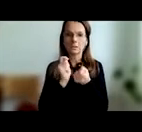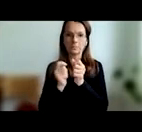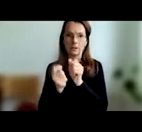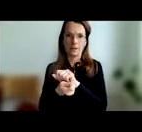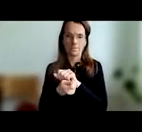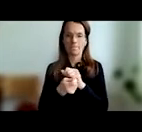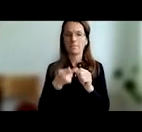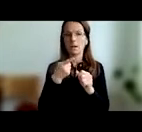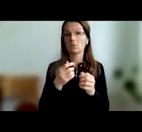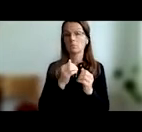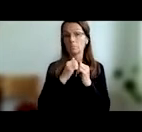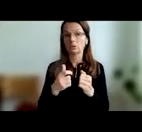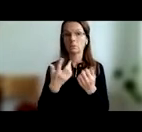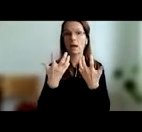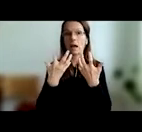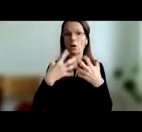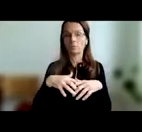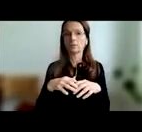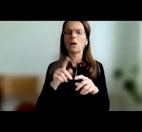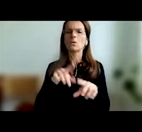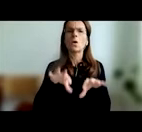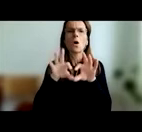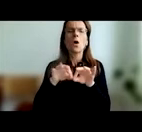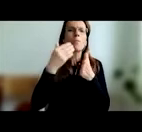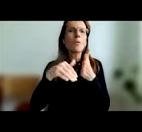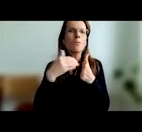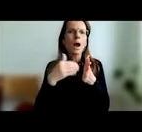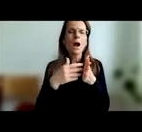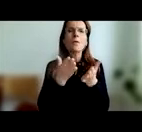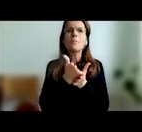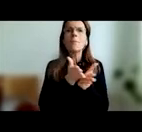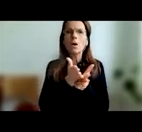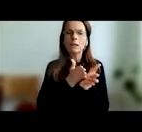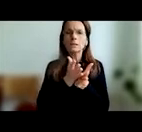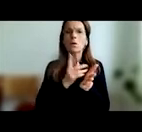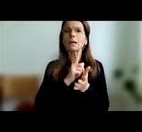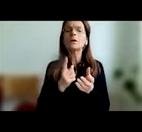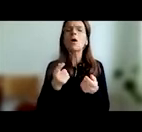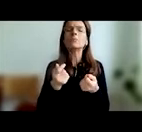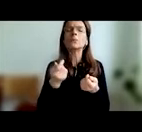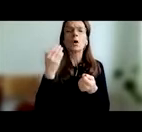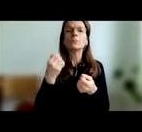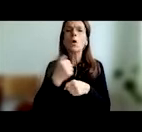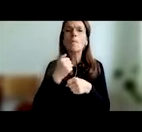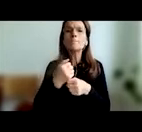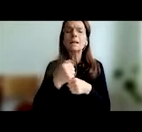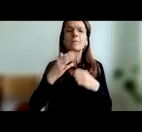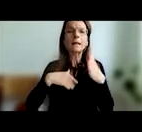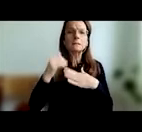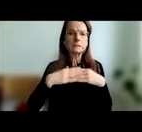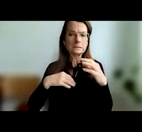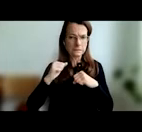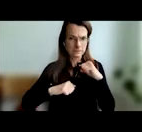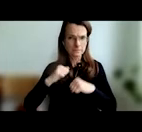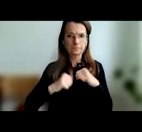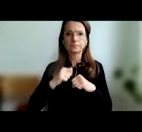la market to economic and Ugo Tauli technological anche change, rimanziaia apocalisse sottotempo determining dena the shortage of dell'uni mes professions, burialmi